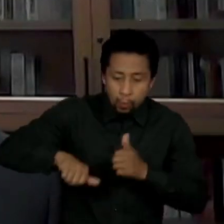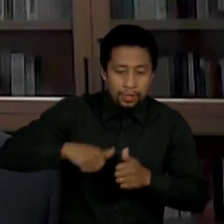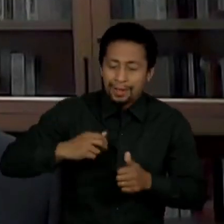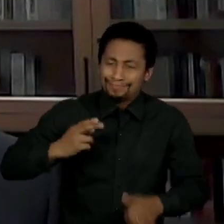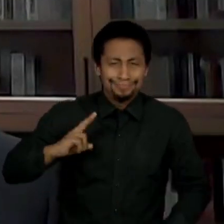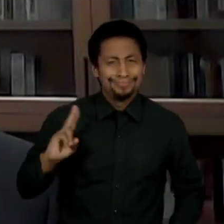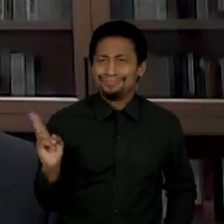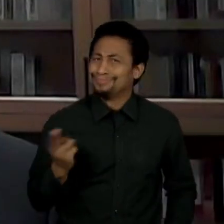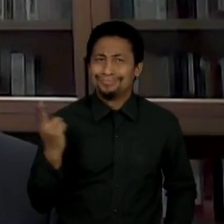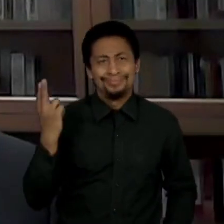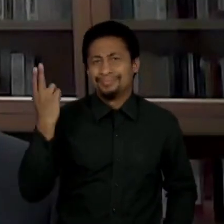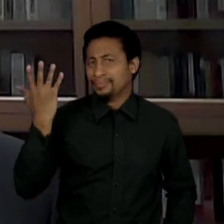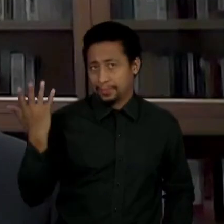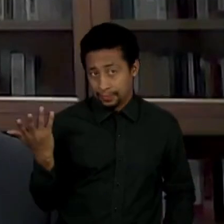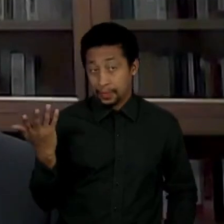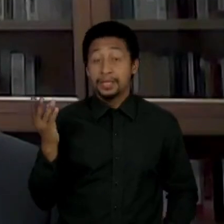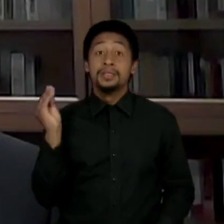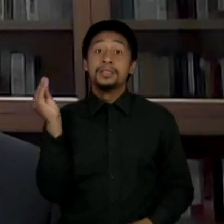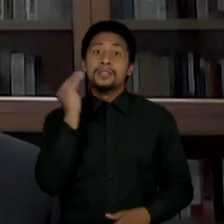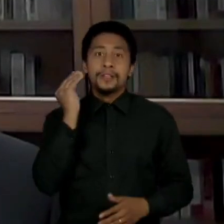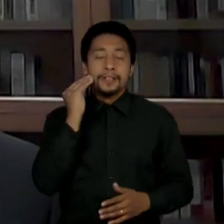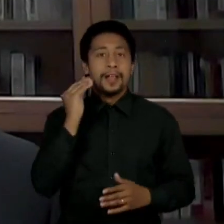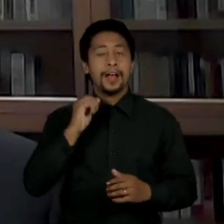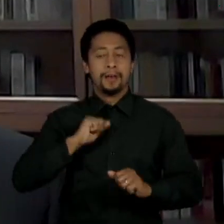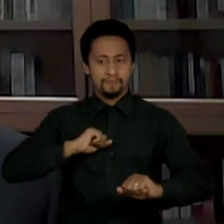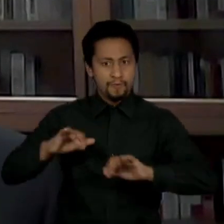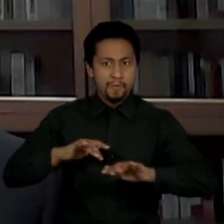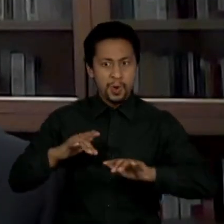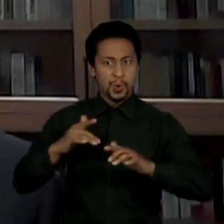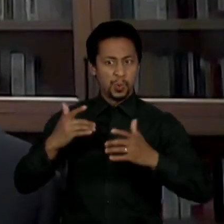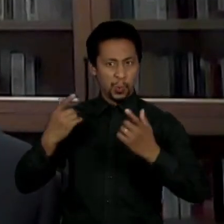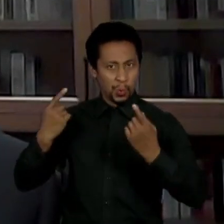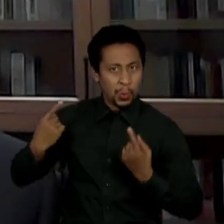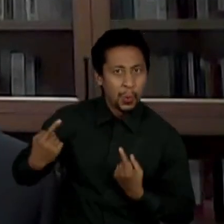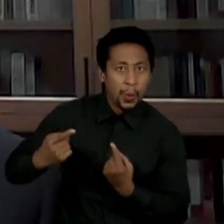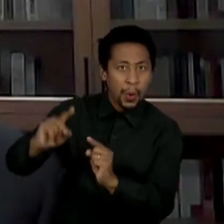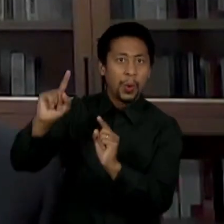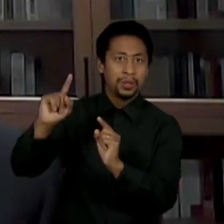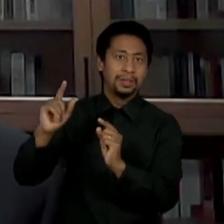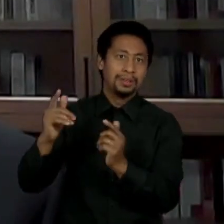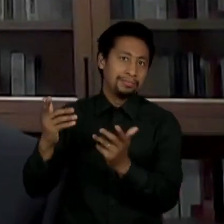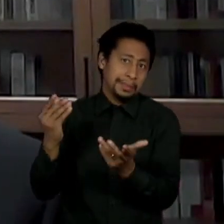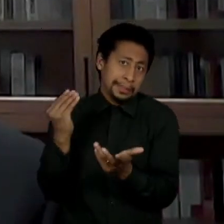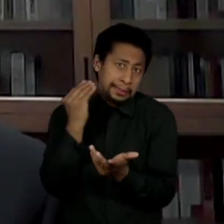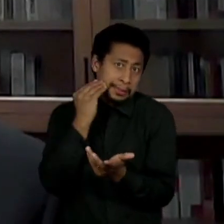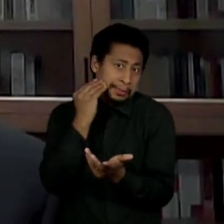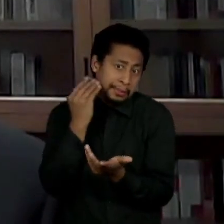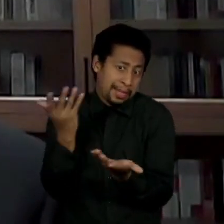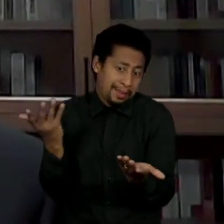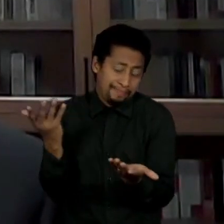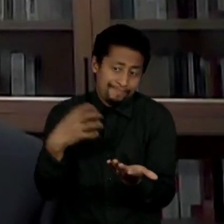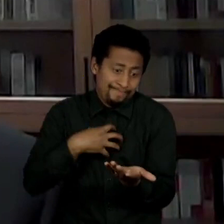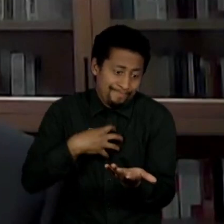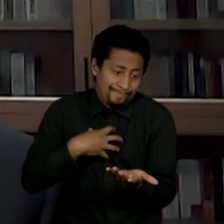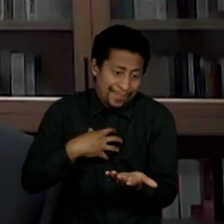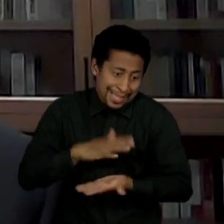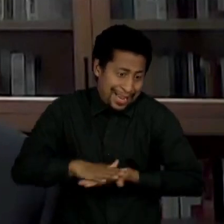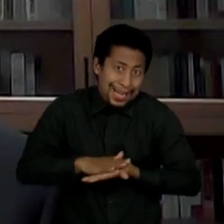And if you try to respond by simply making yourself nothing,